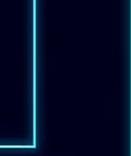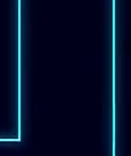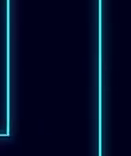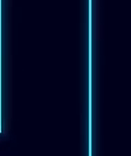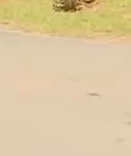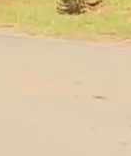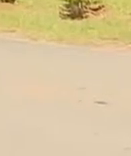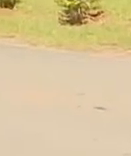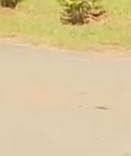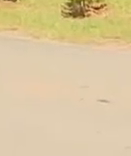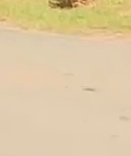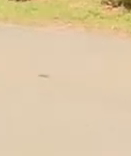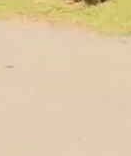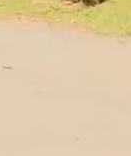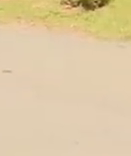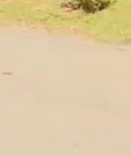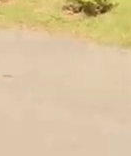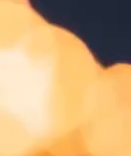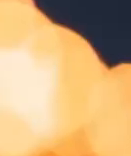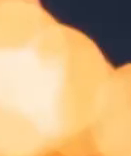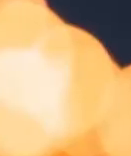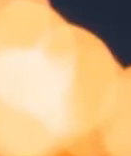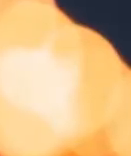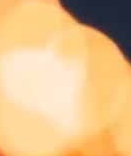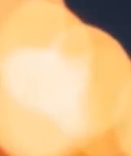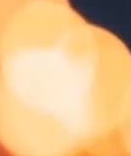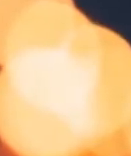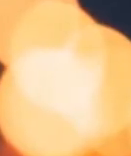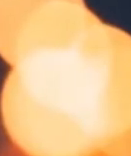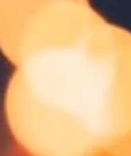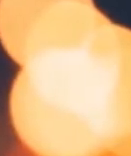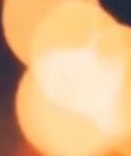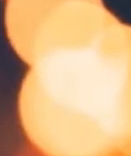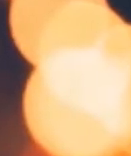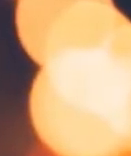Asambege. Ichopichop. Asambege.